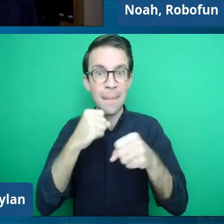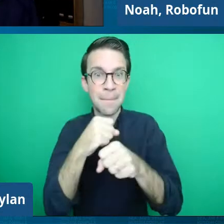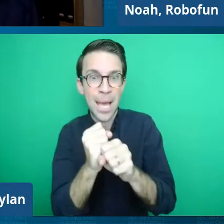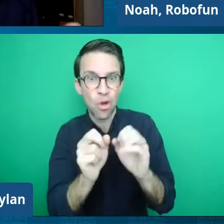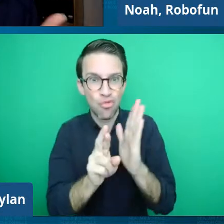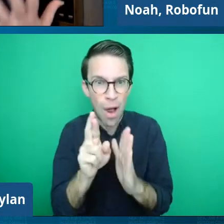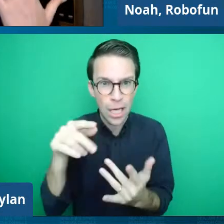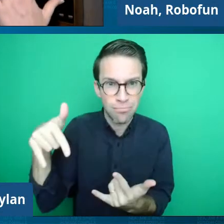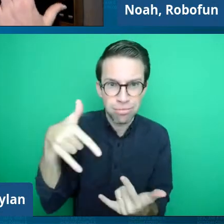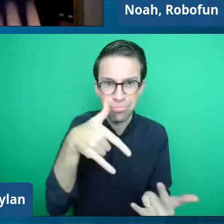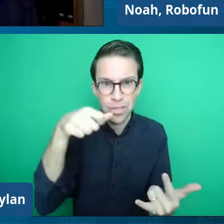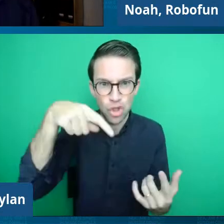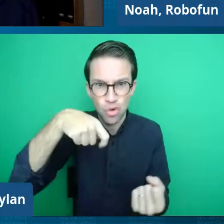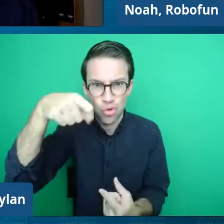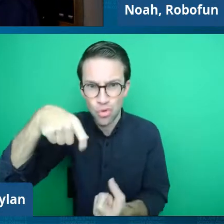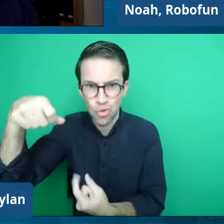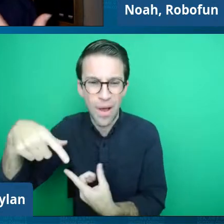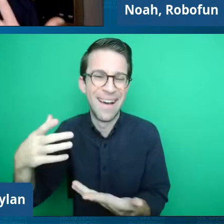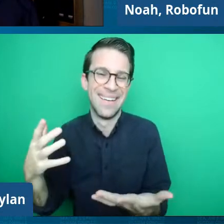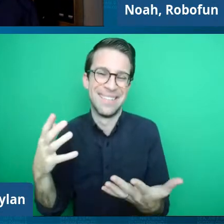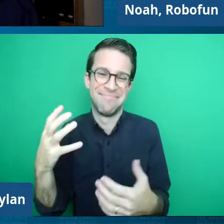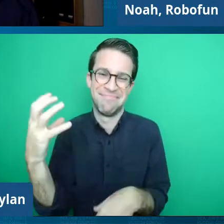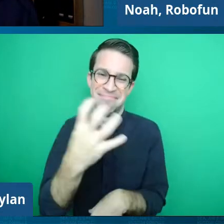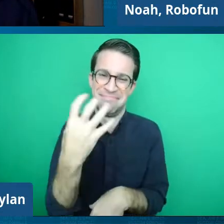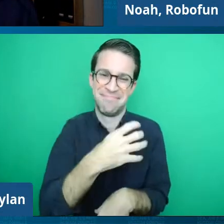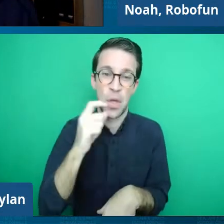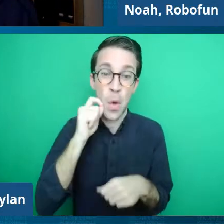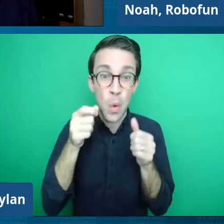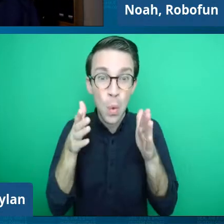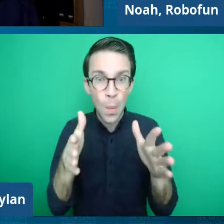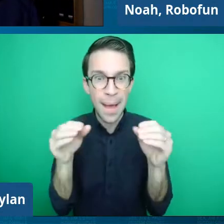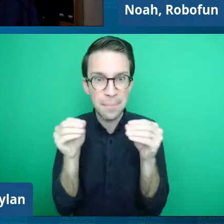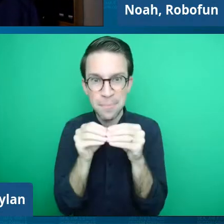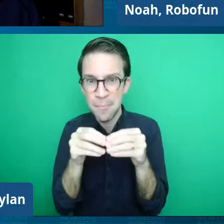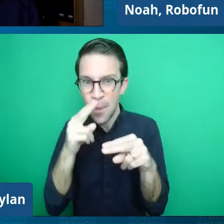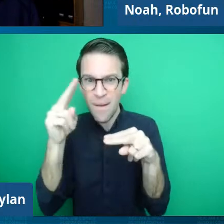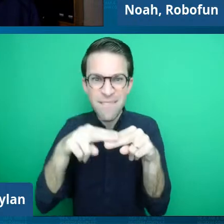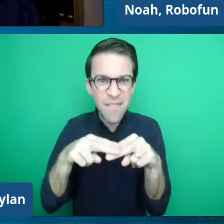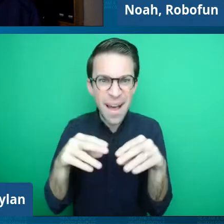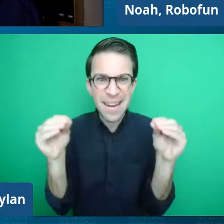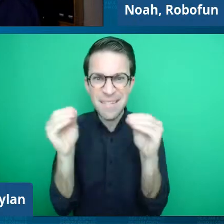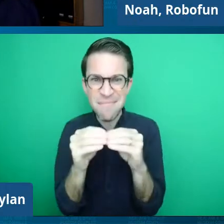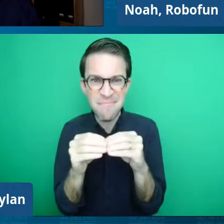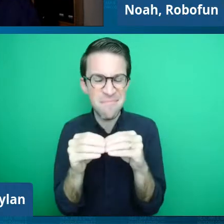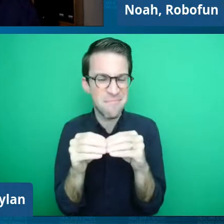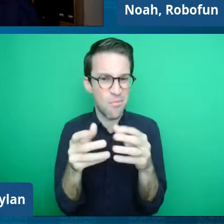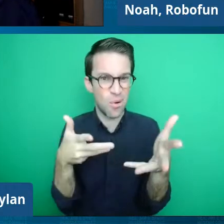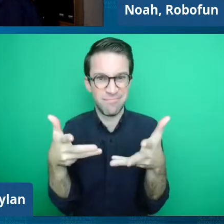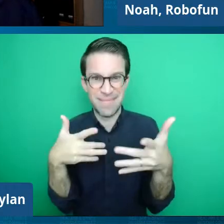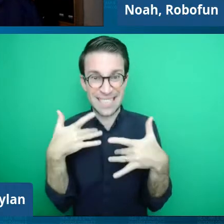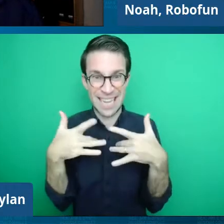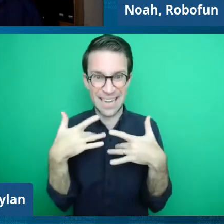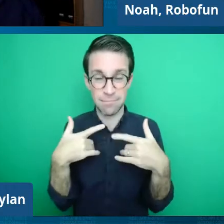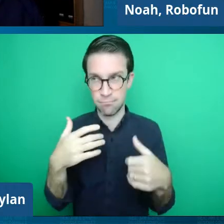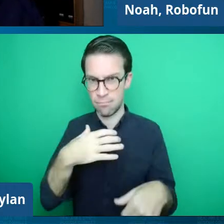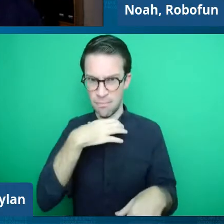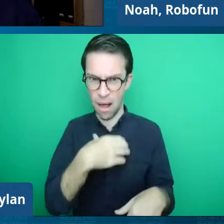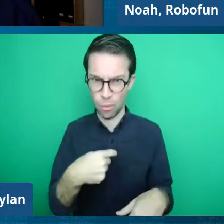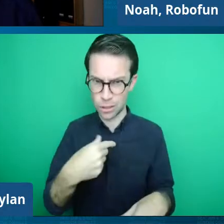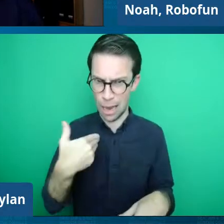and lasers, and what an amazing way to just be so much more engaging and fun while learning coding too. I wish I had that. That was